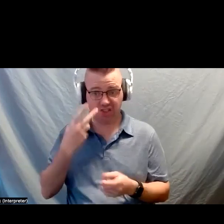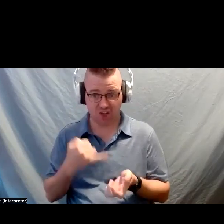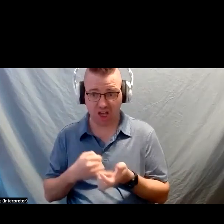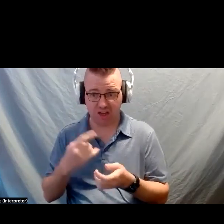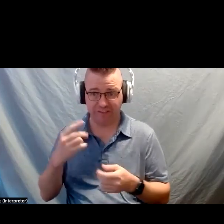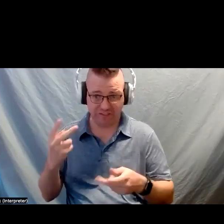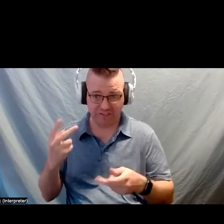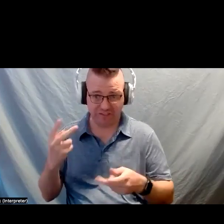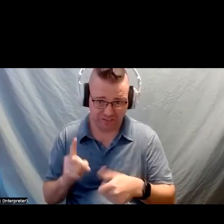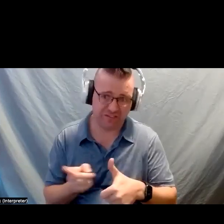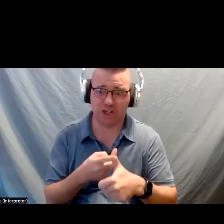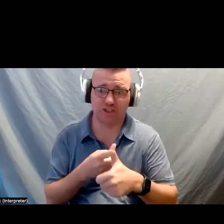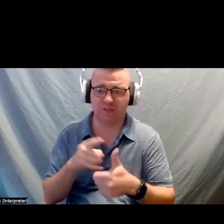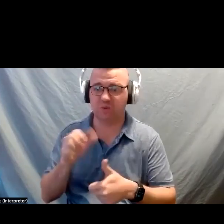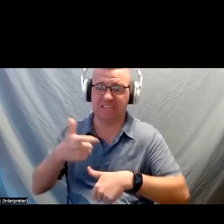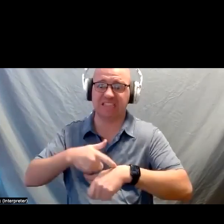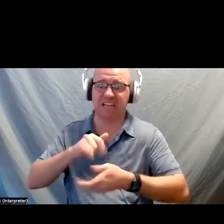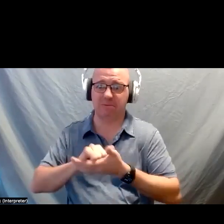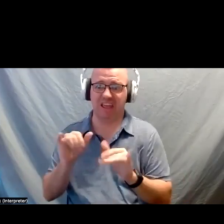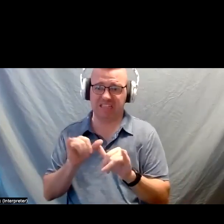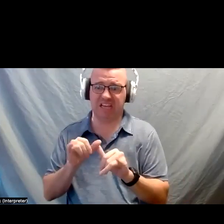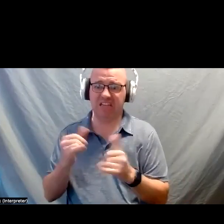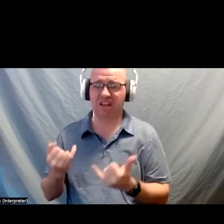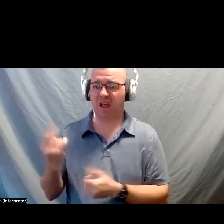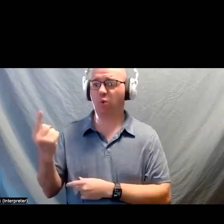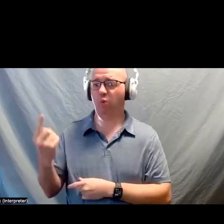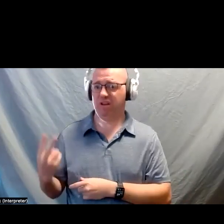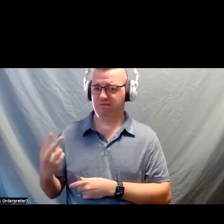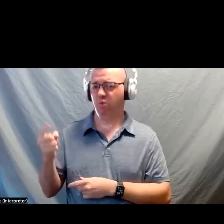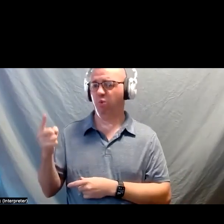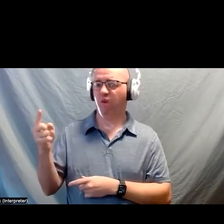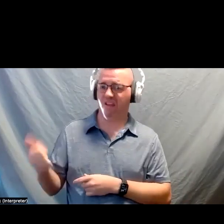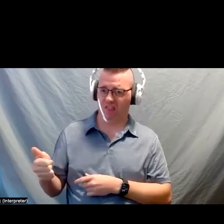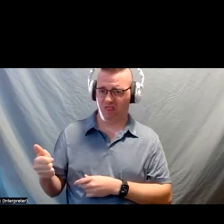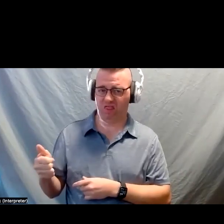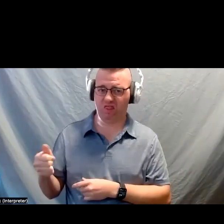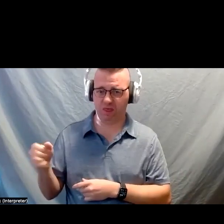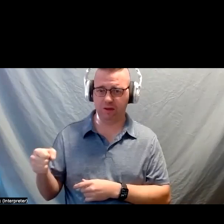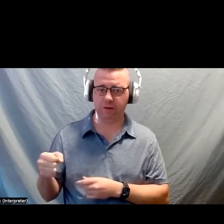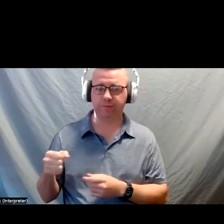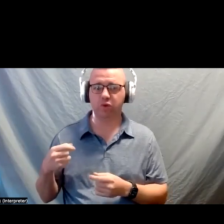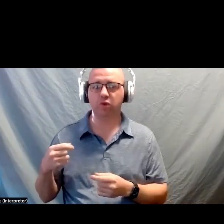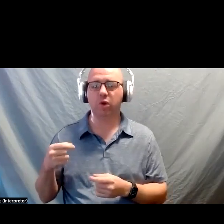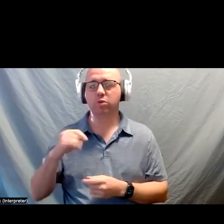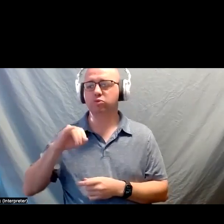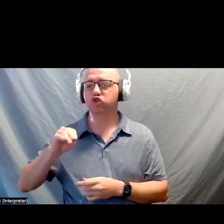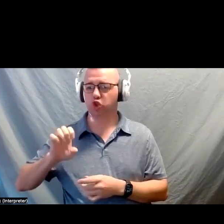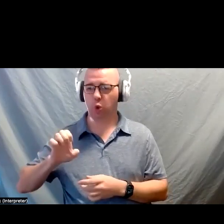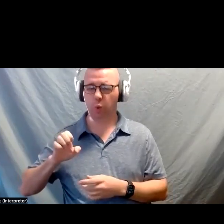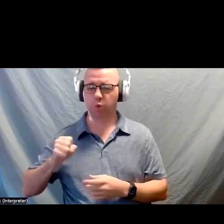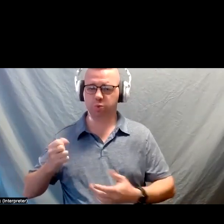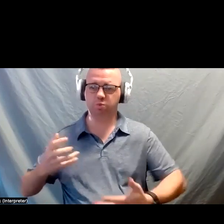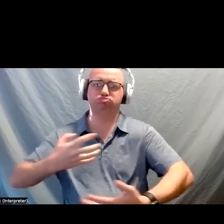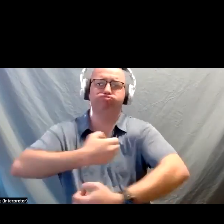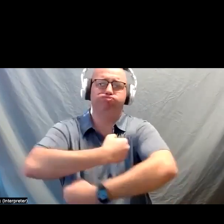It's well worth looking at just to get a sense of how Jo worked and the inclusive, embracive approach towards